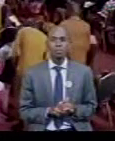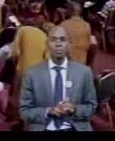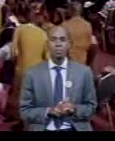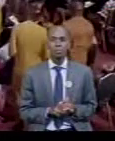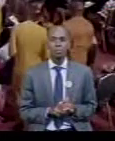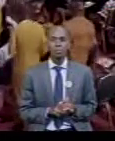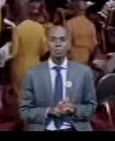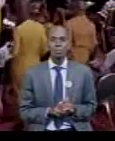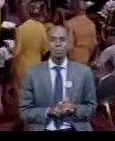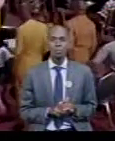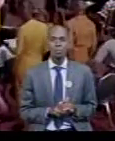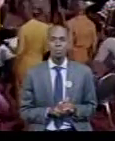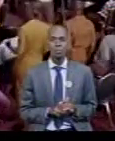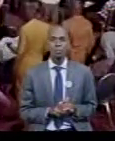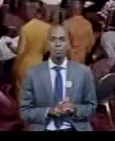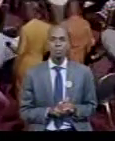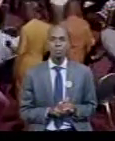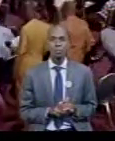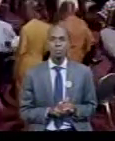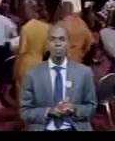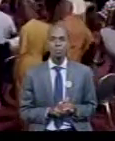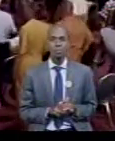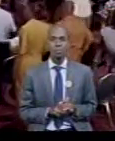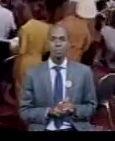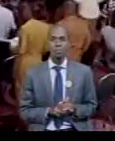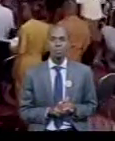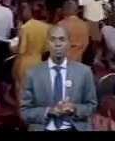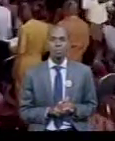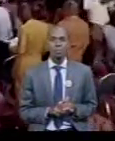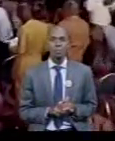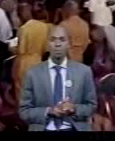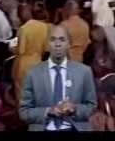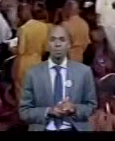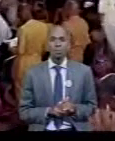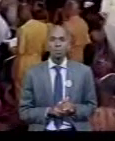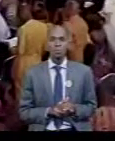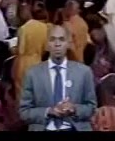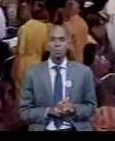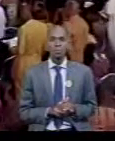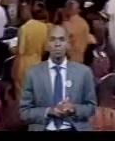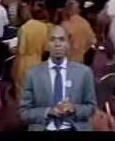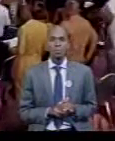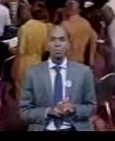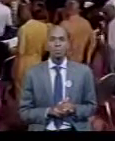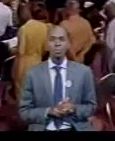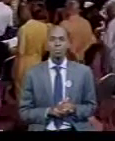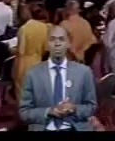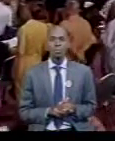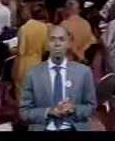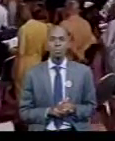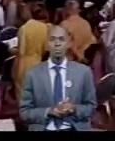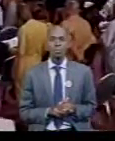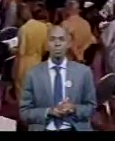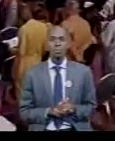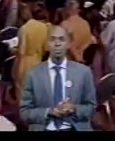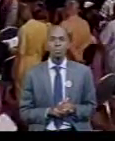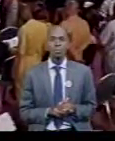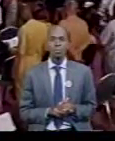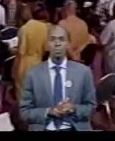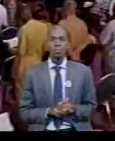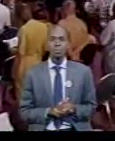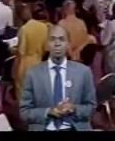to trust in Jesus, just to trust his cleansing blood, just in simple faith to plunge